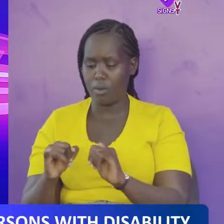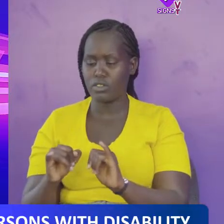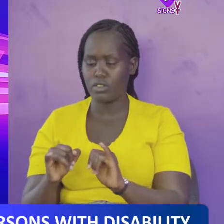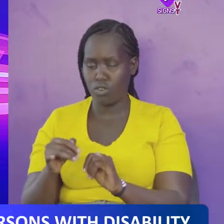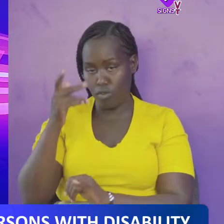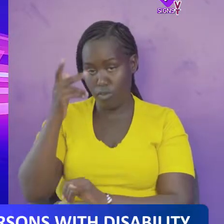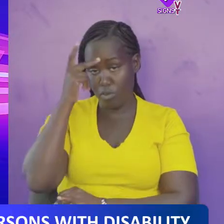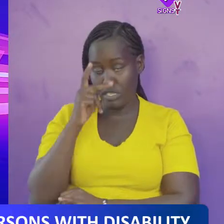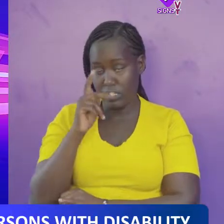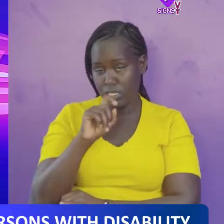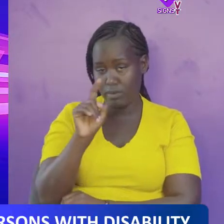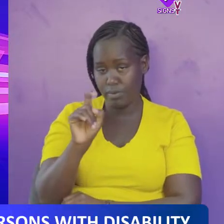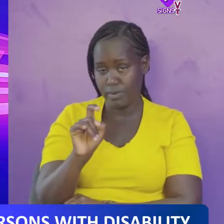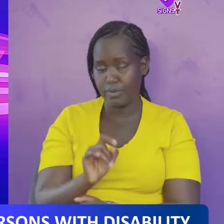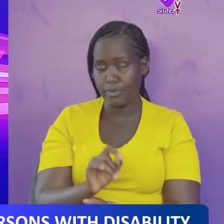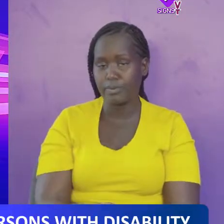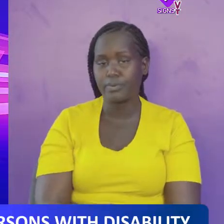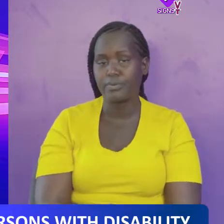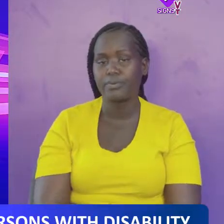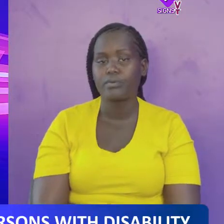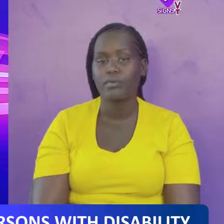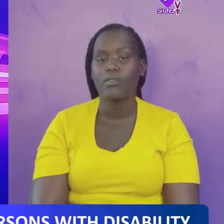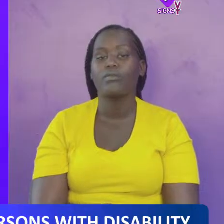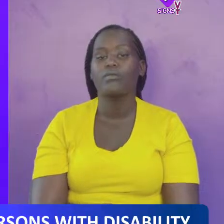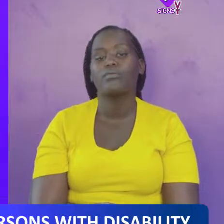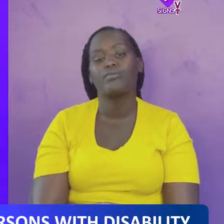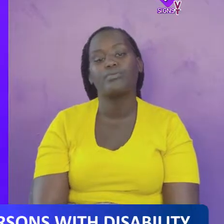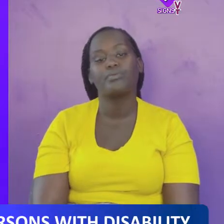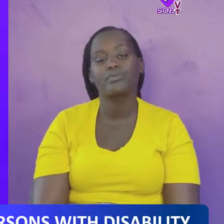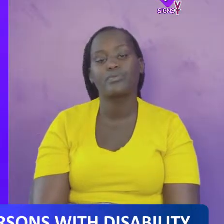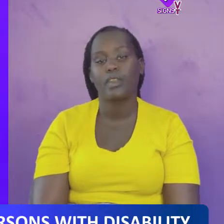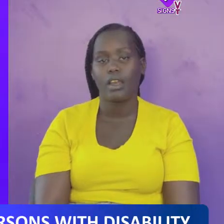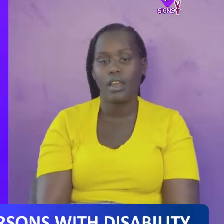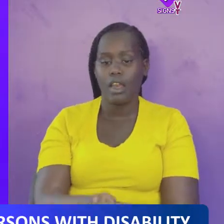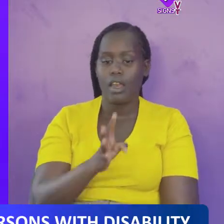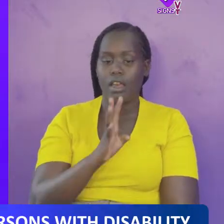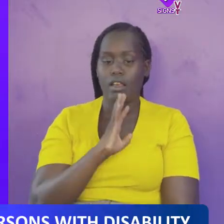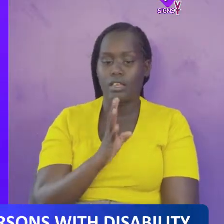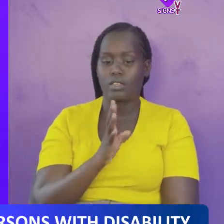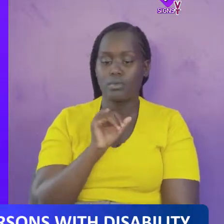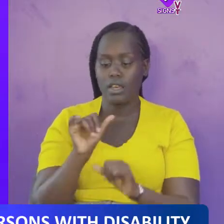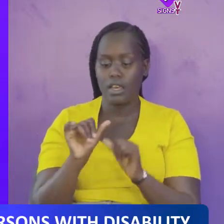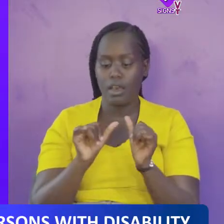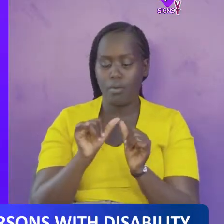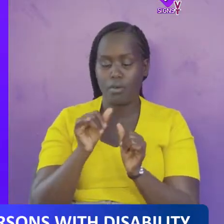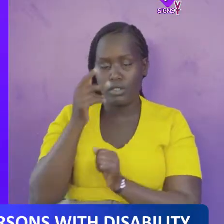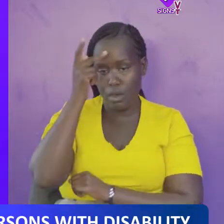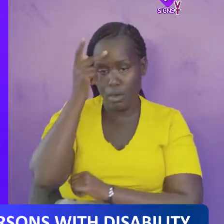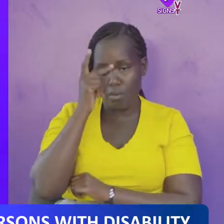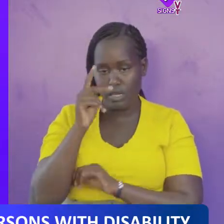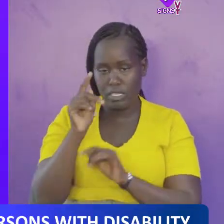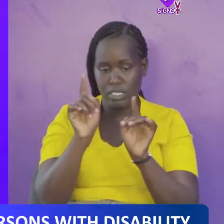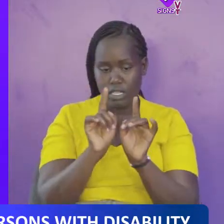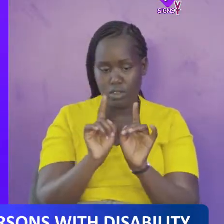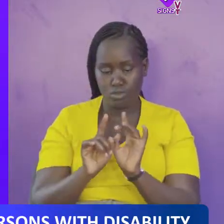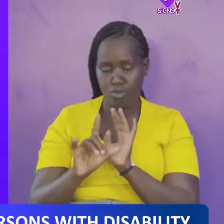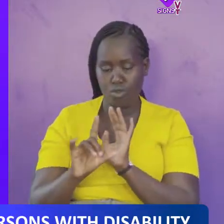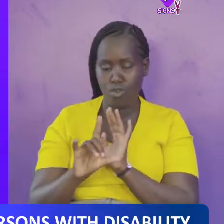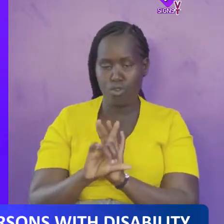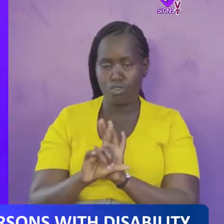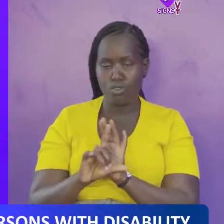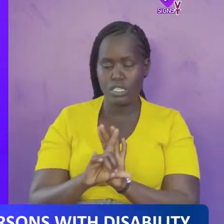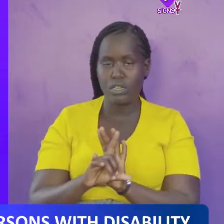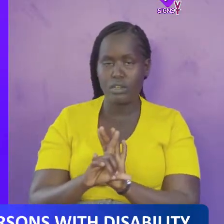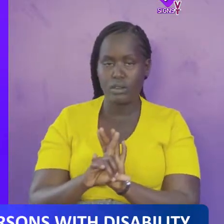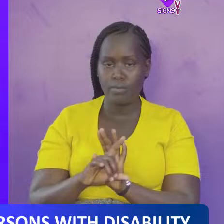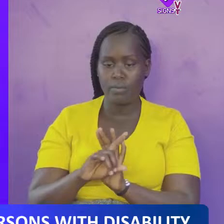policies? Talking of policies and laws, I think Kenya,